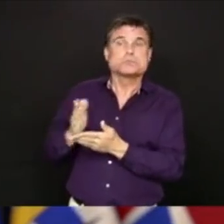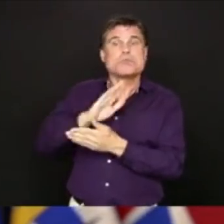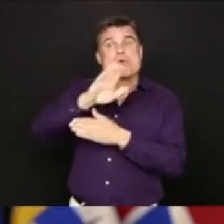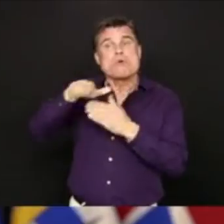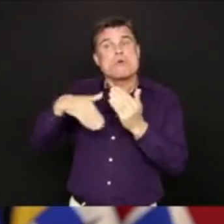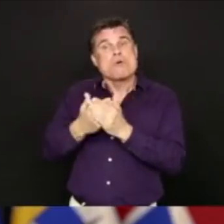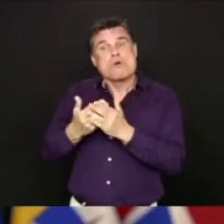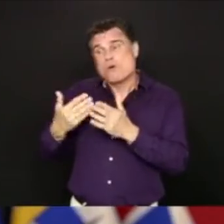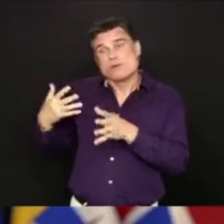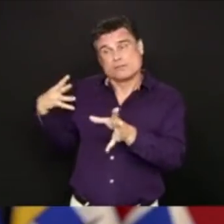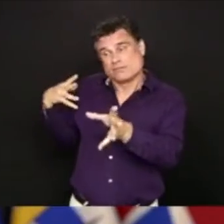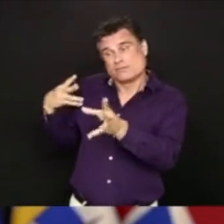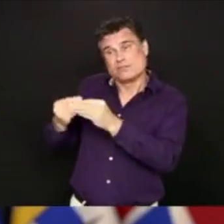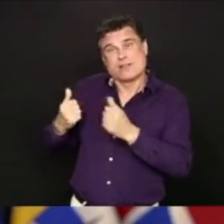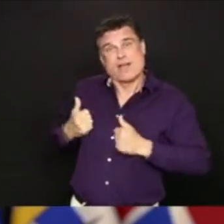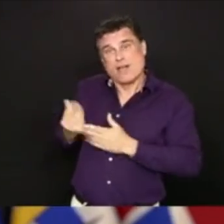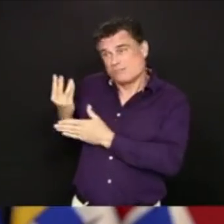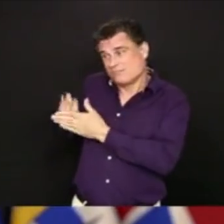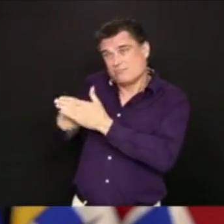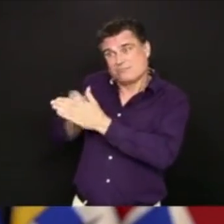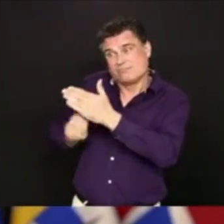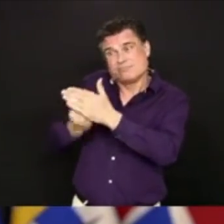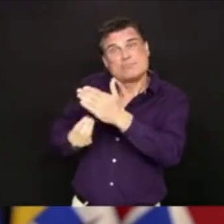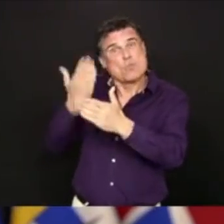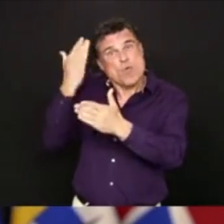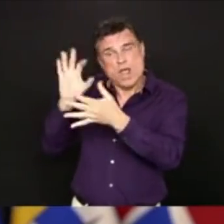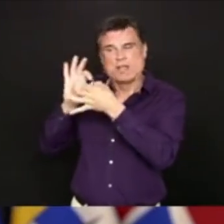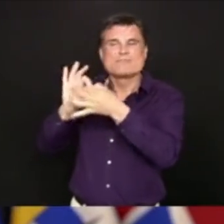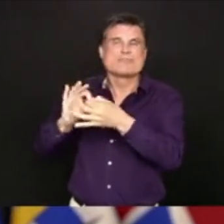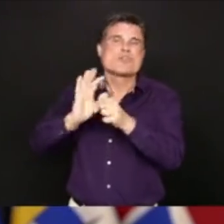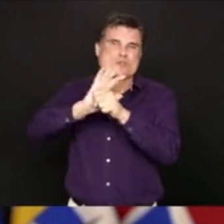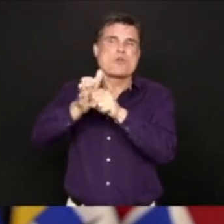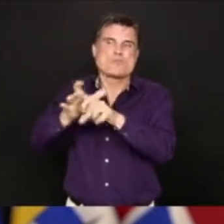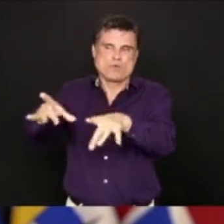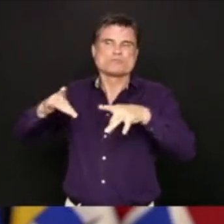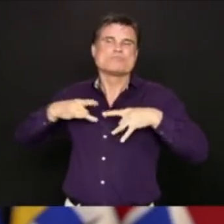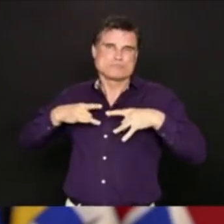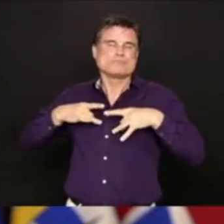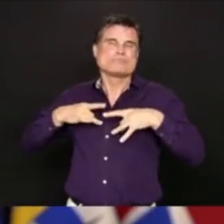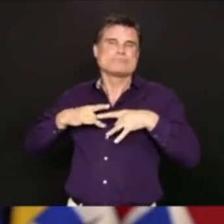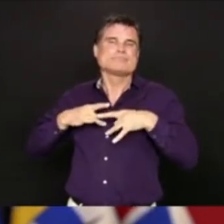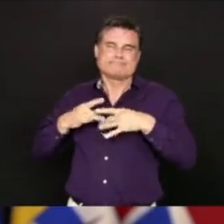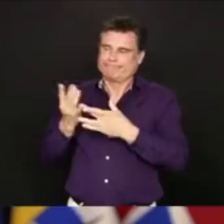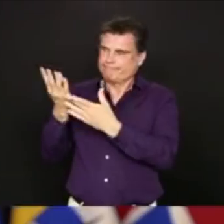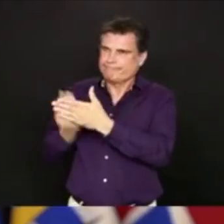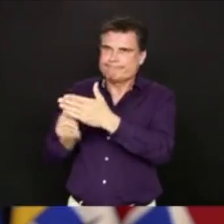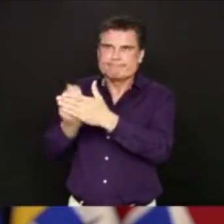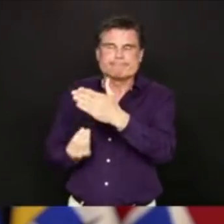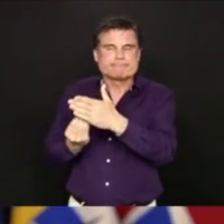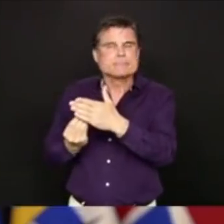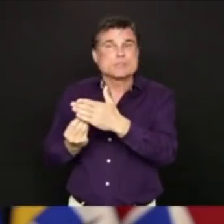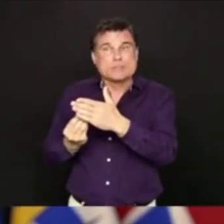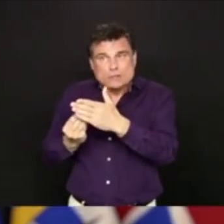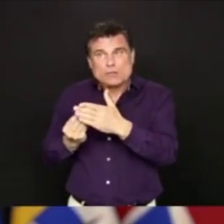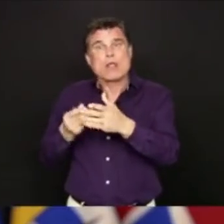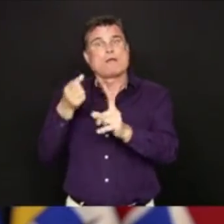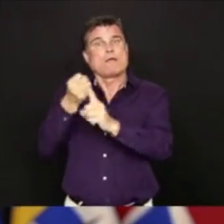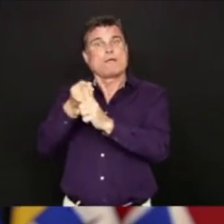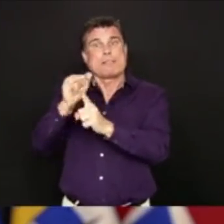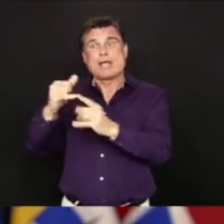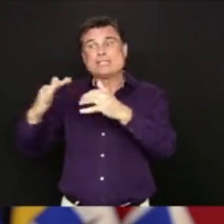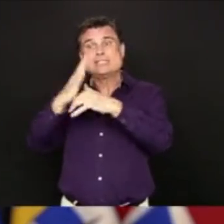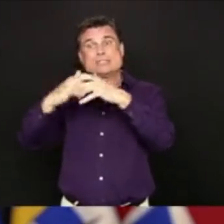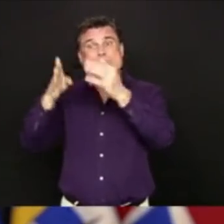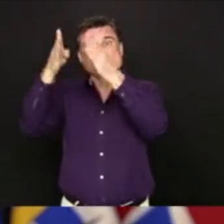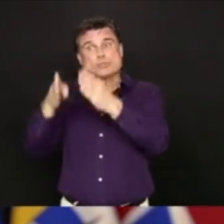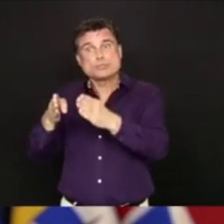Our elders, in particular in our First Nations communities, are culture and history keepers. When they become ill